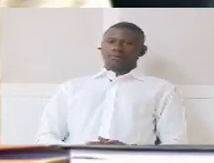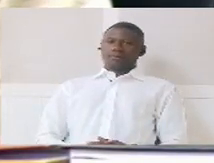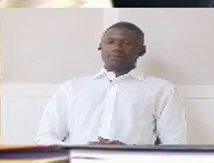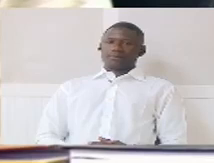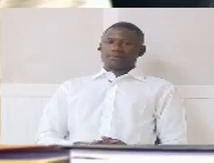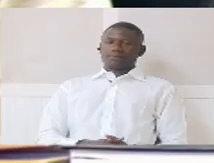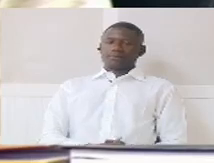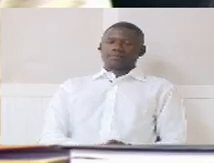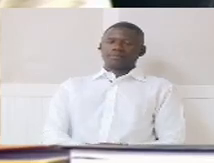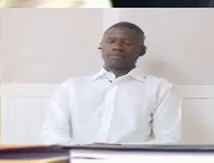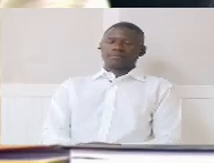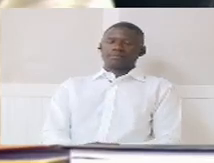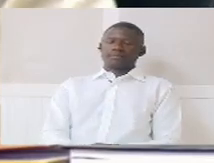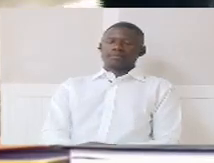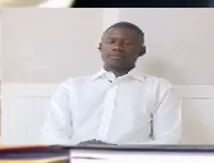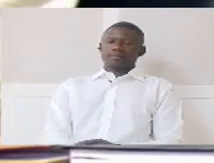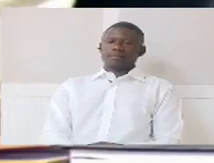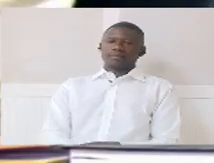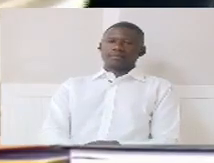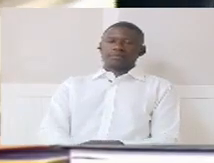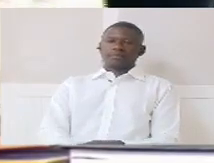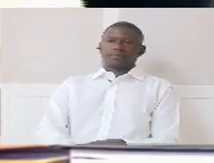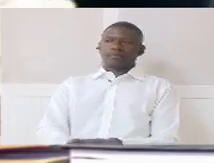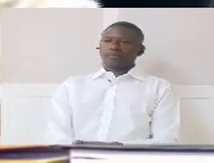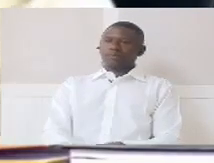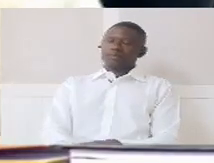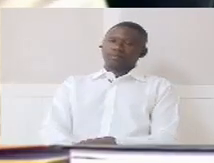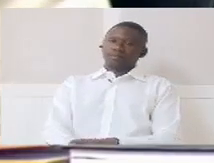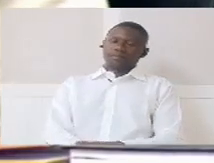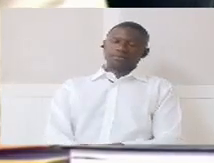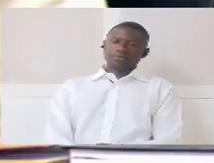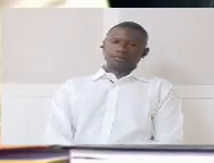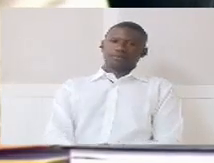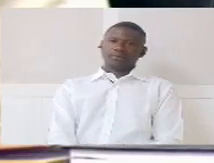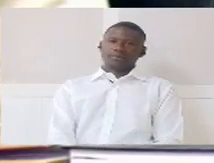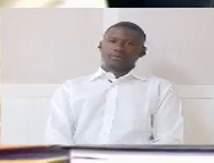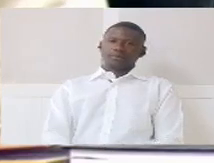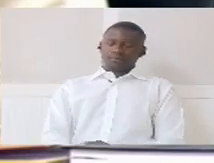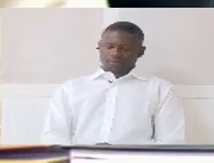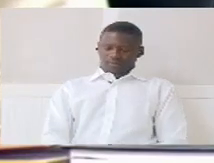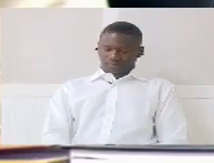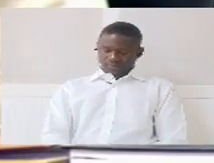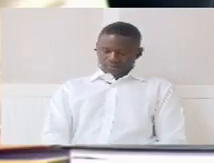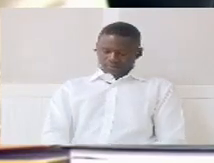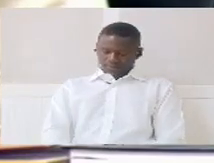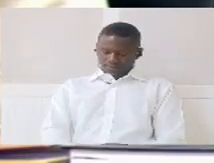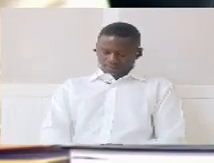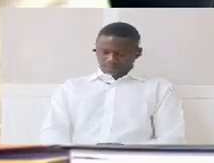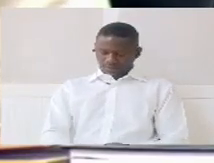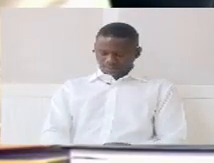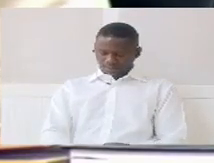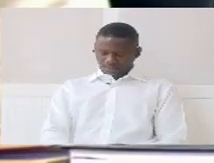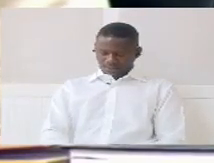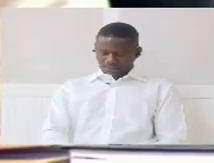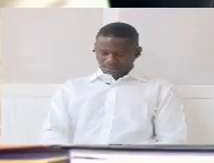Jammeh ate David Kolli le muta kakala jorangoti puru kawokulu tamandi kasoko no me ya lonko wala mkasola